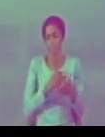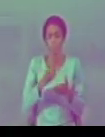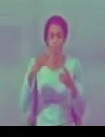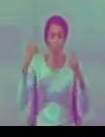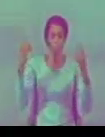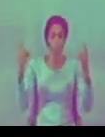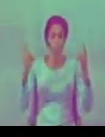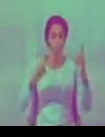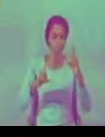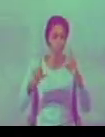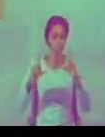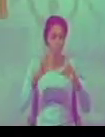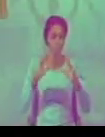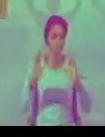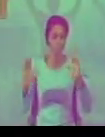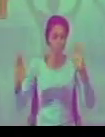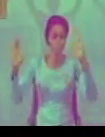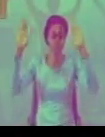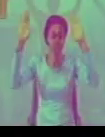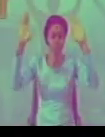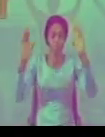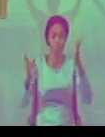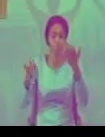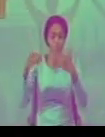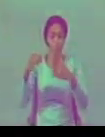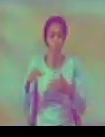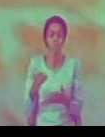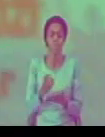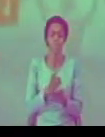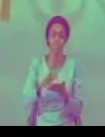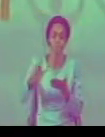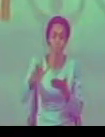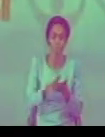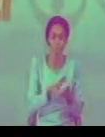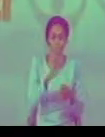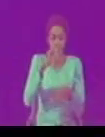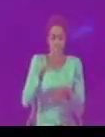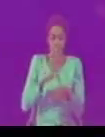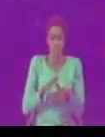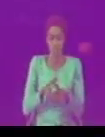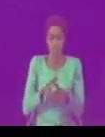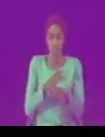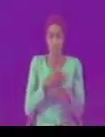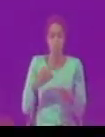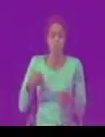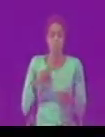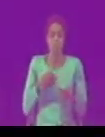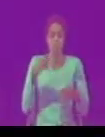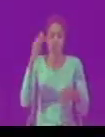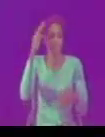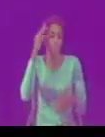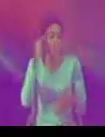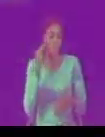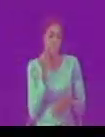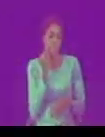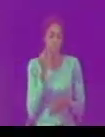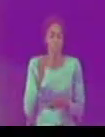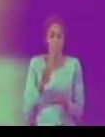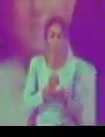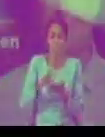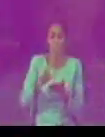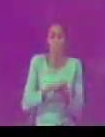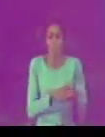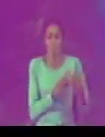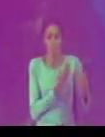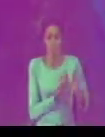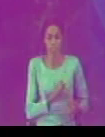saw signs and wonders for the needy. The train moved to divine touch. It arrived